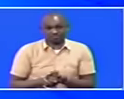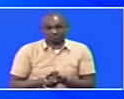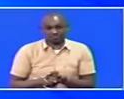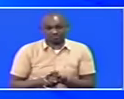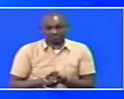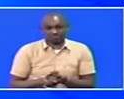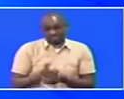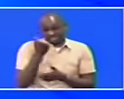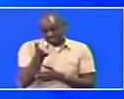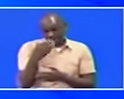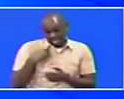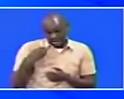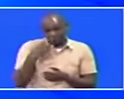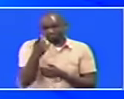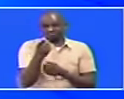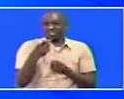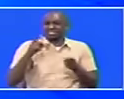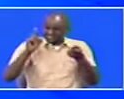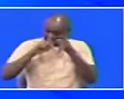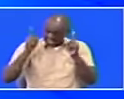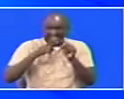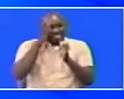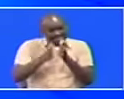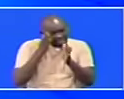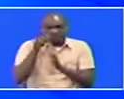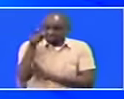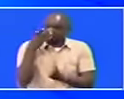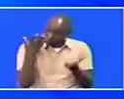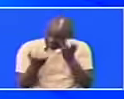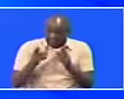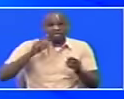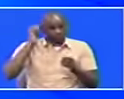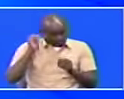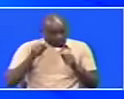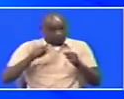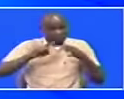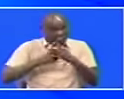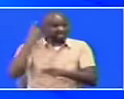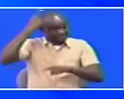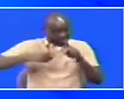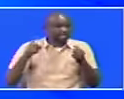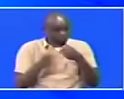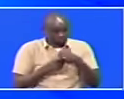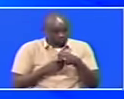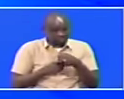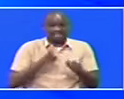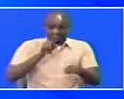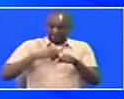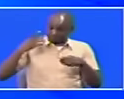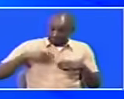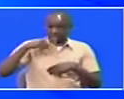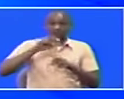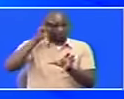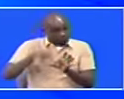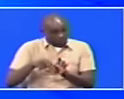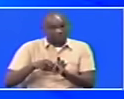Now, phase one of the multi-billion shilling standard gauge railway could be operational as early as next year, June, when passengers will be able